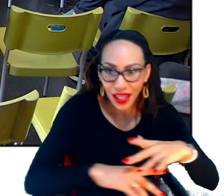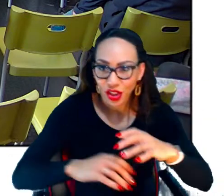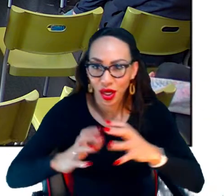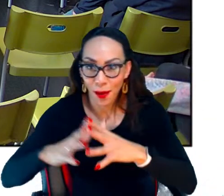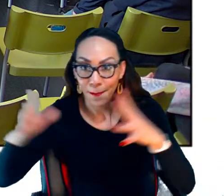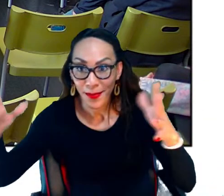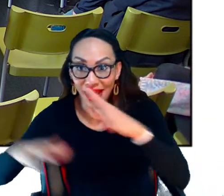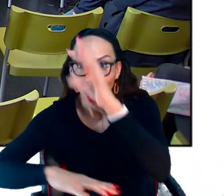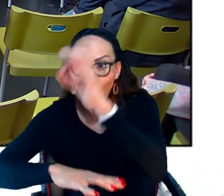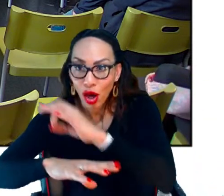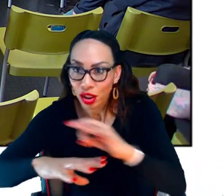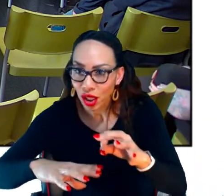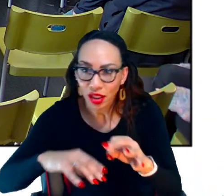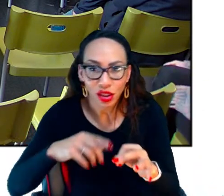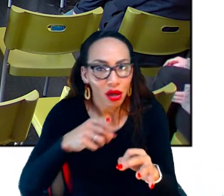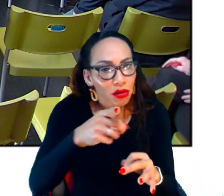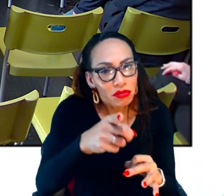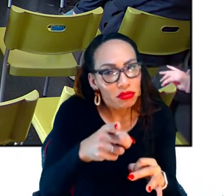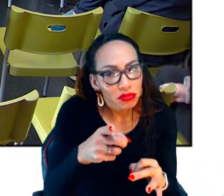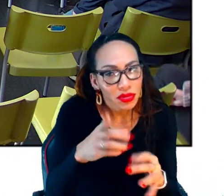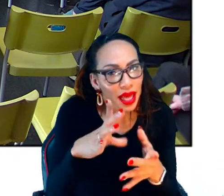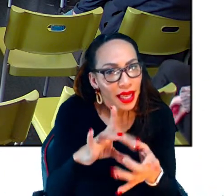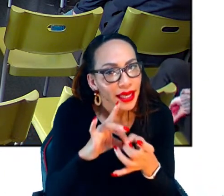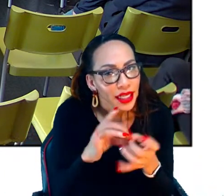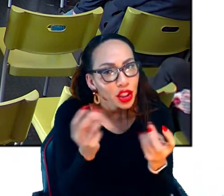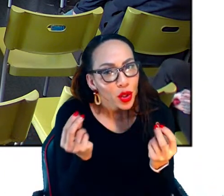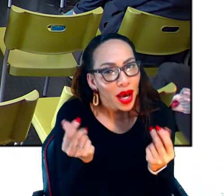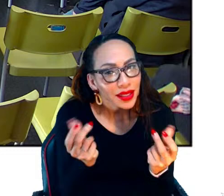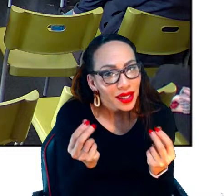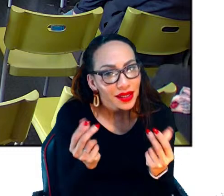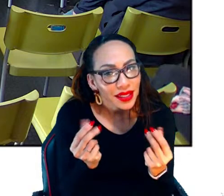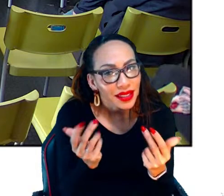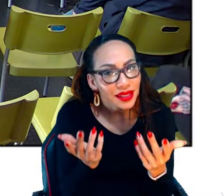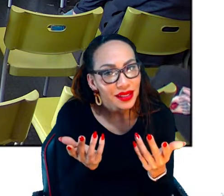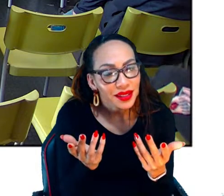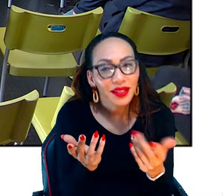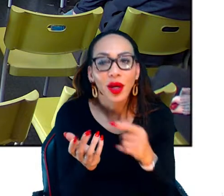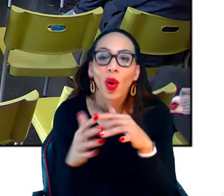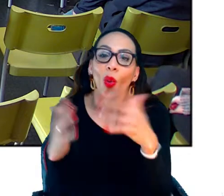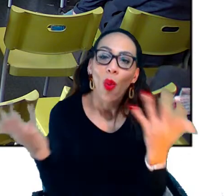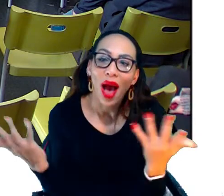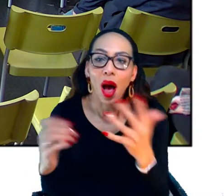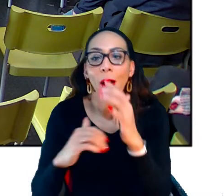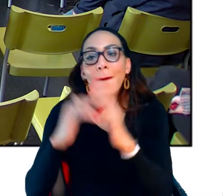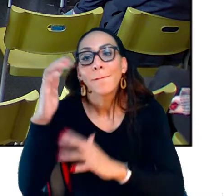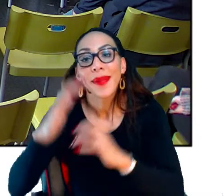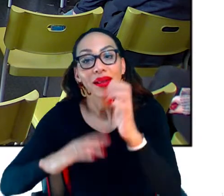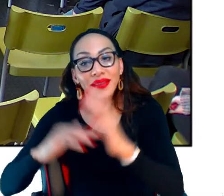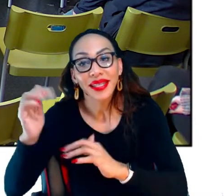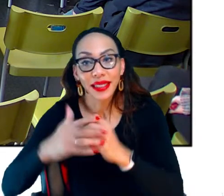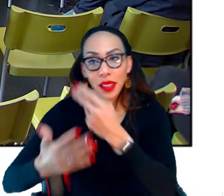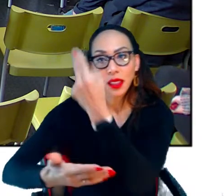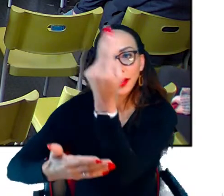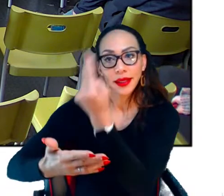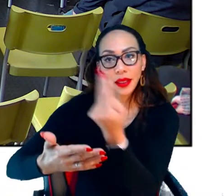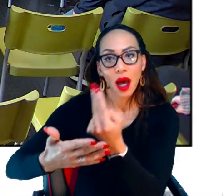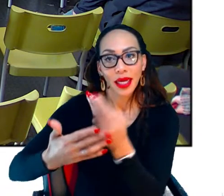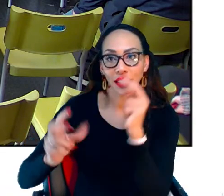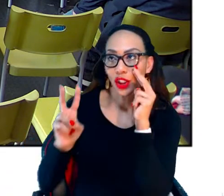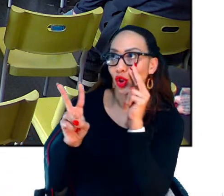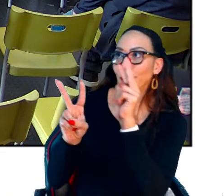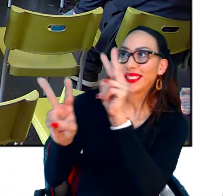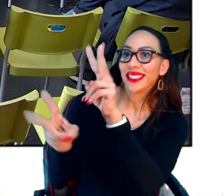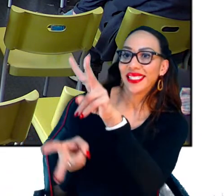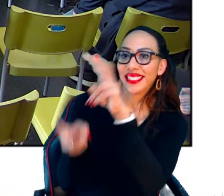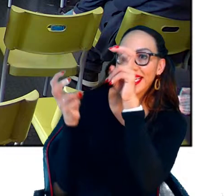and I guess like buildings are built to be seen. They're designed to be seen, whereas the